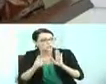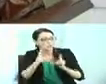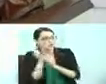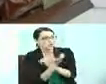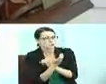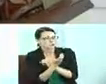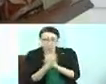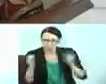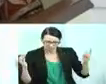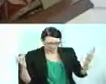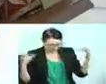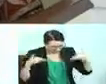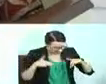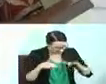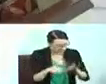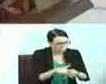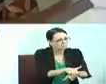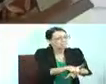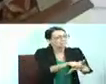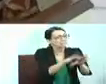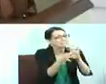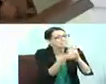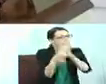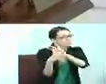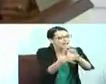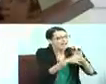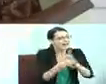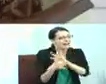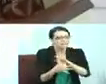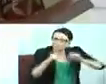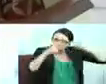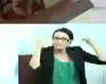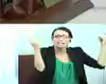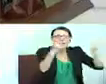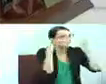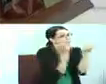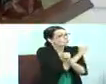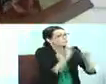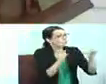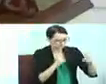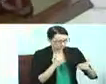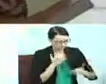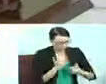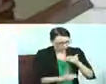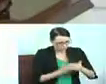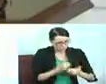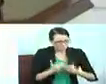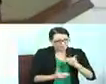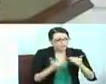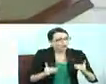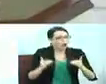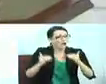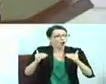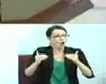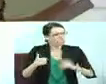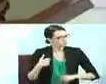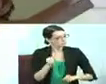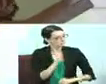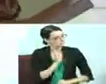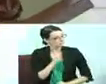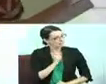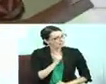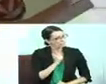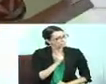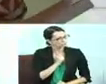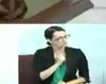and celebrate freedom and progress. As a black Texan, I